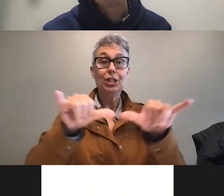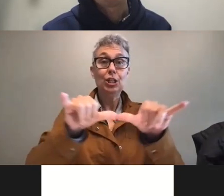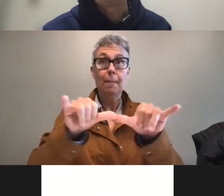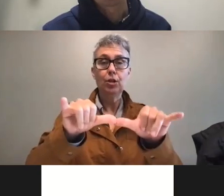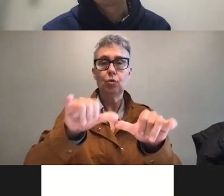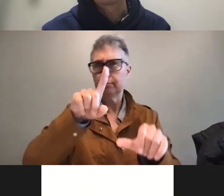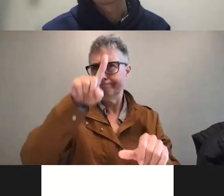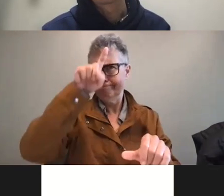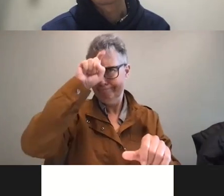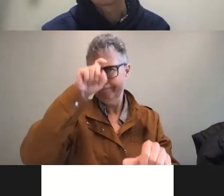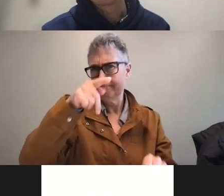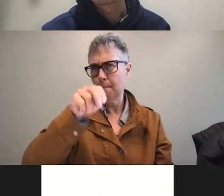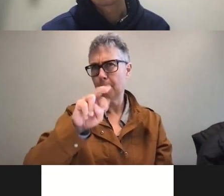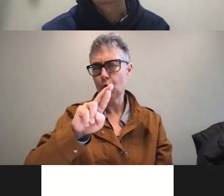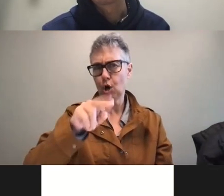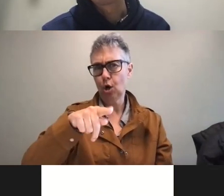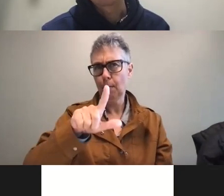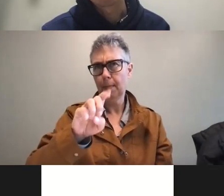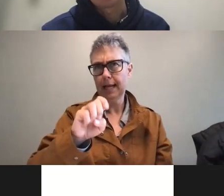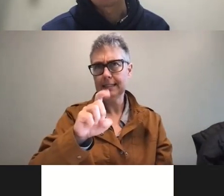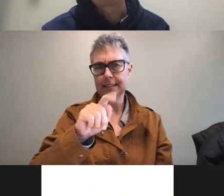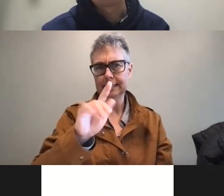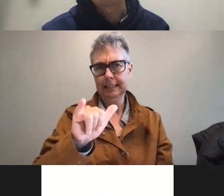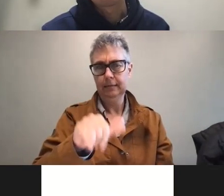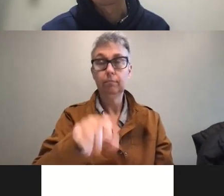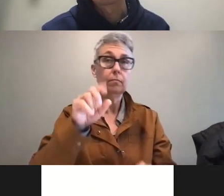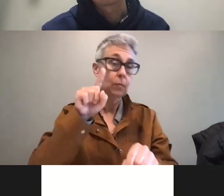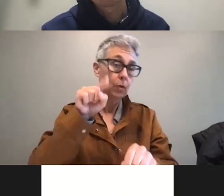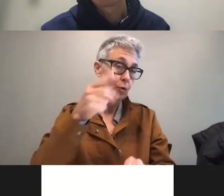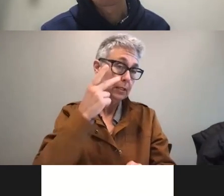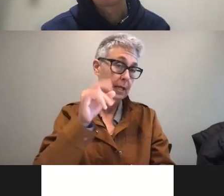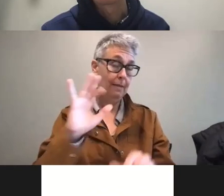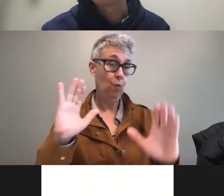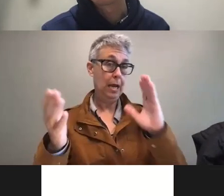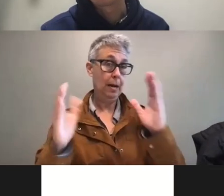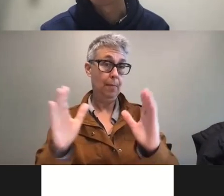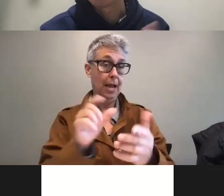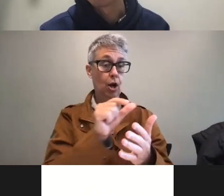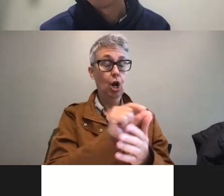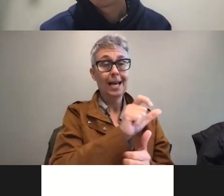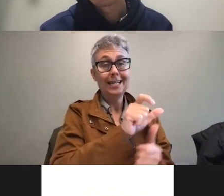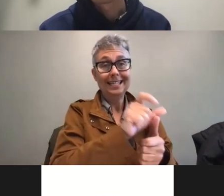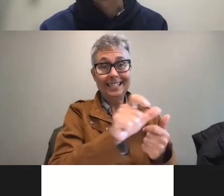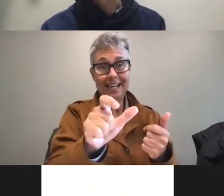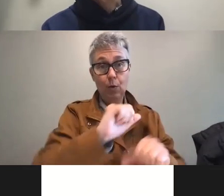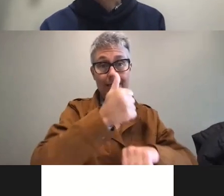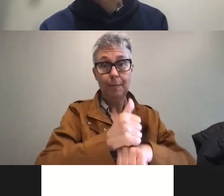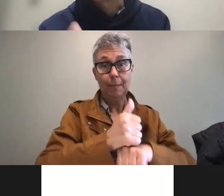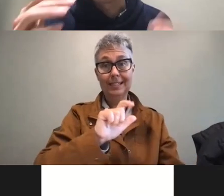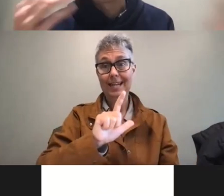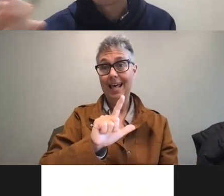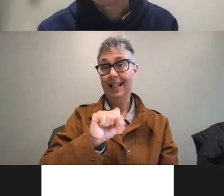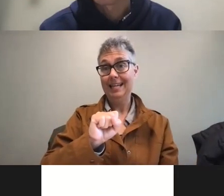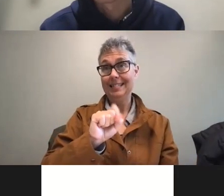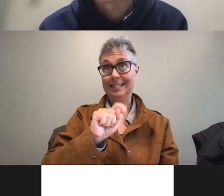So and you can see that if we compare with the sequence-based LSTM model, which